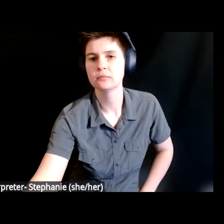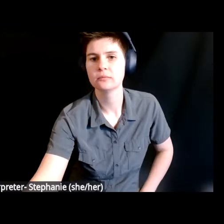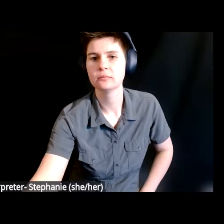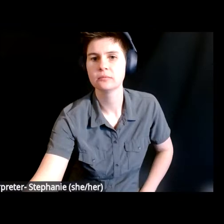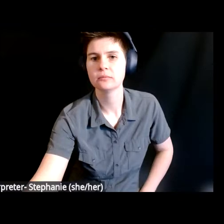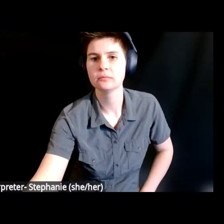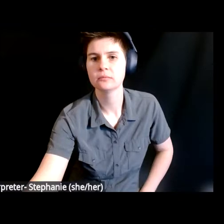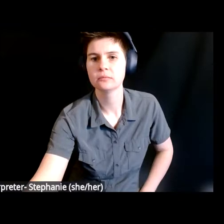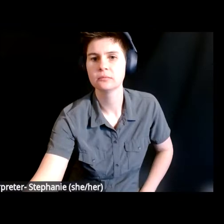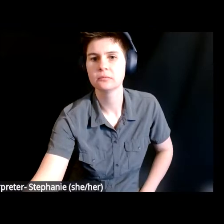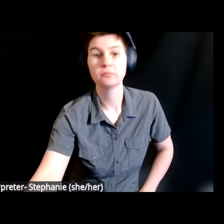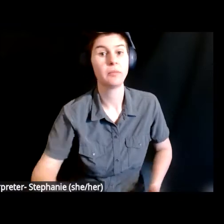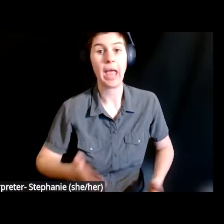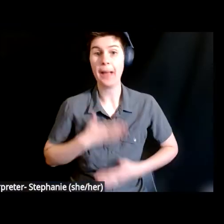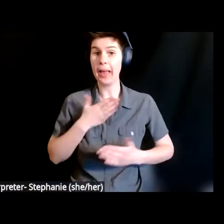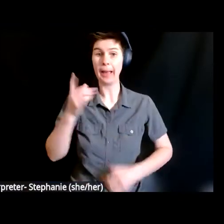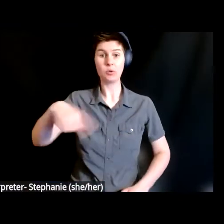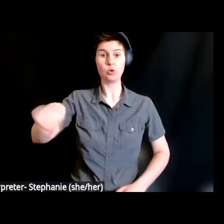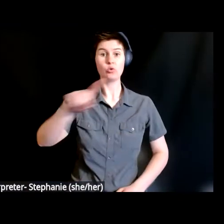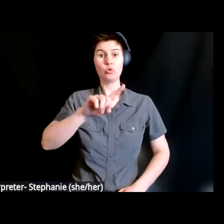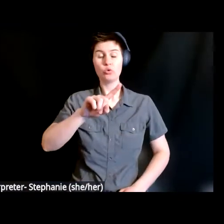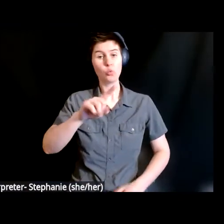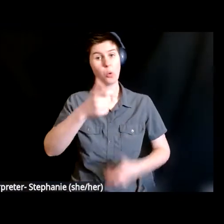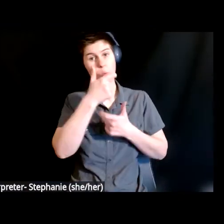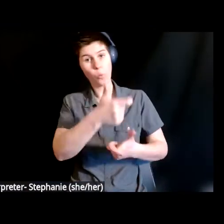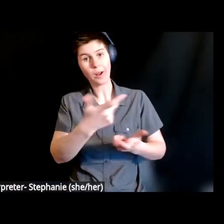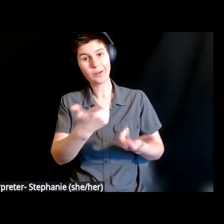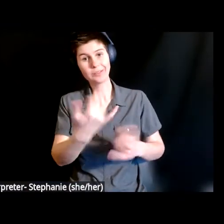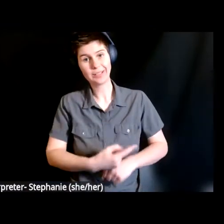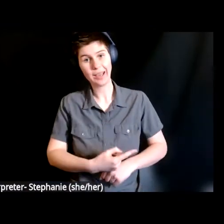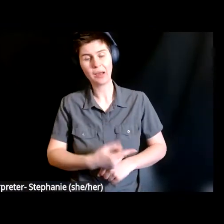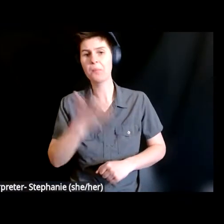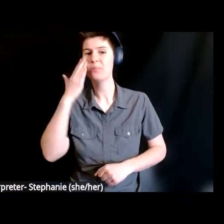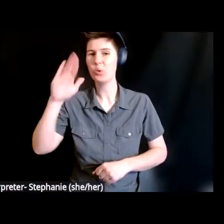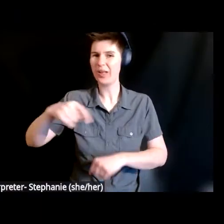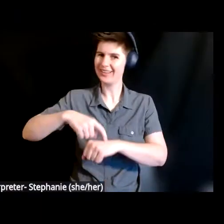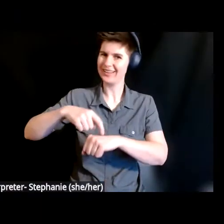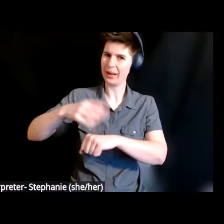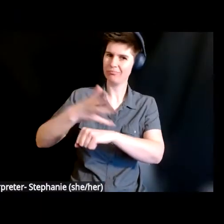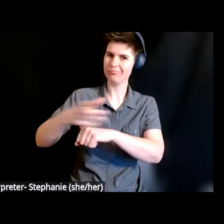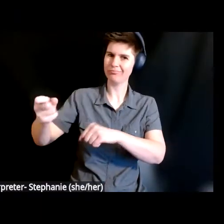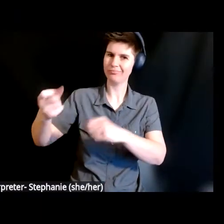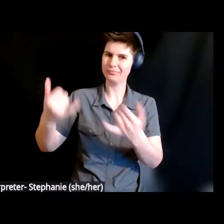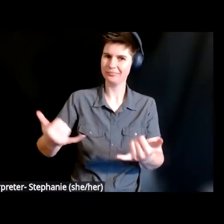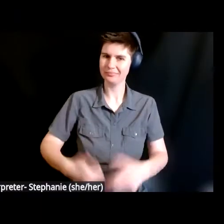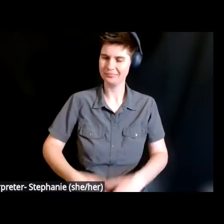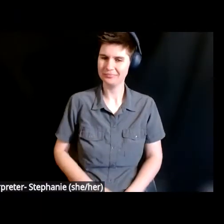we are at the end of our time.